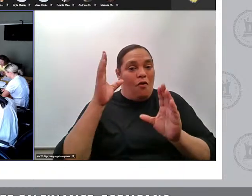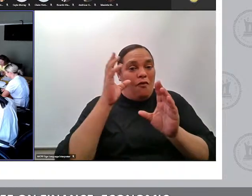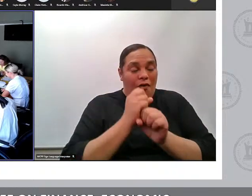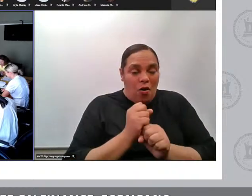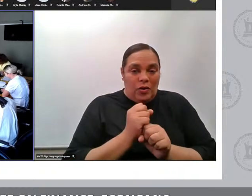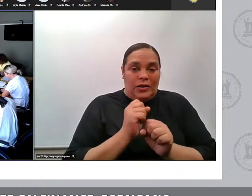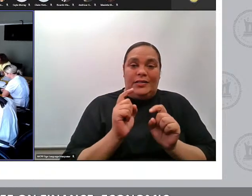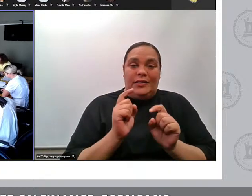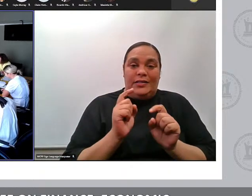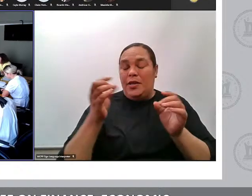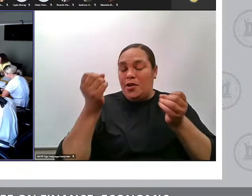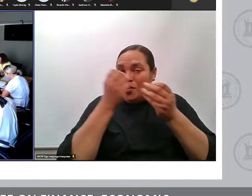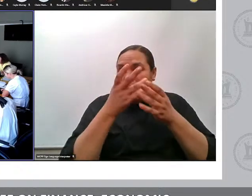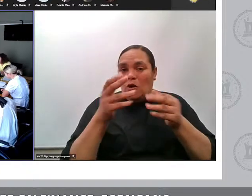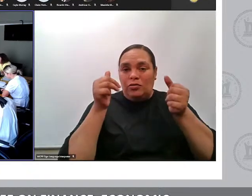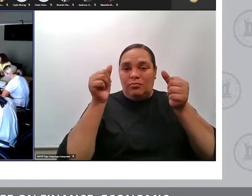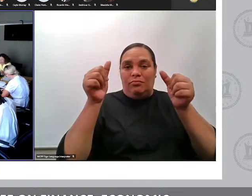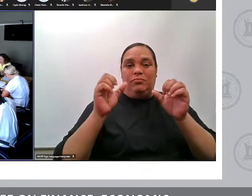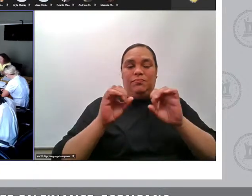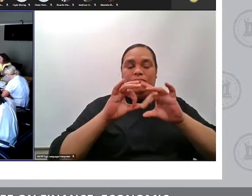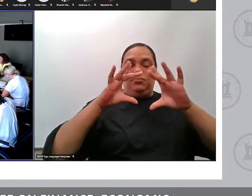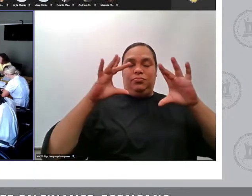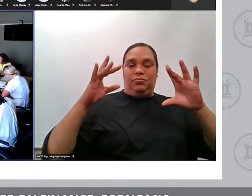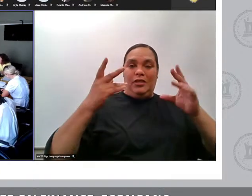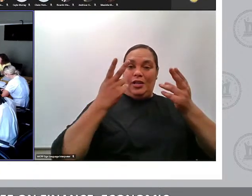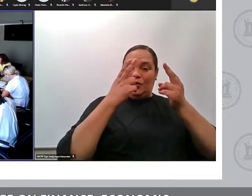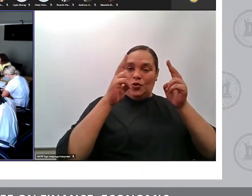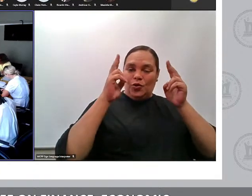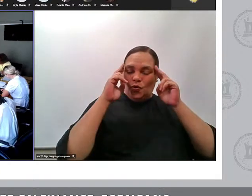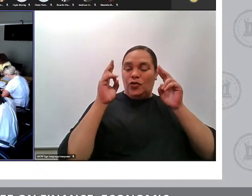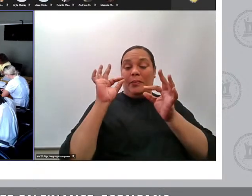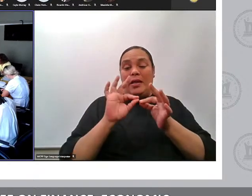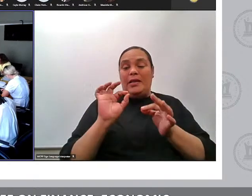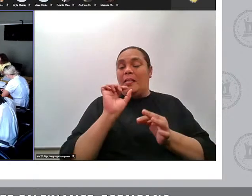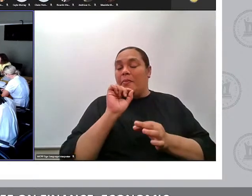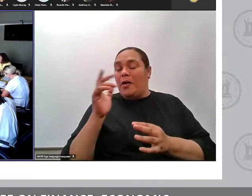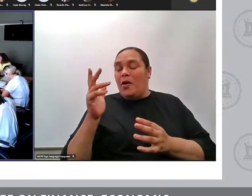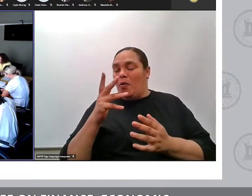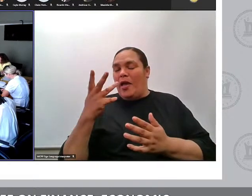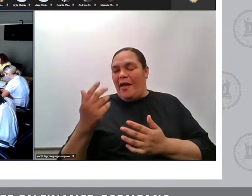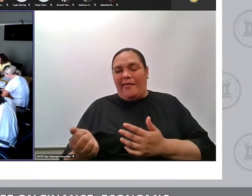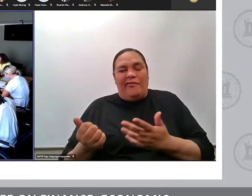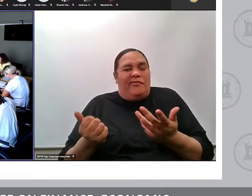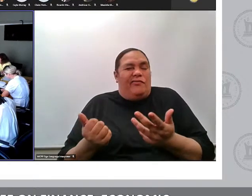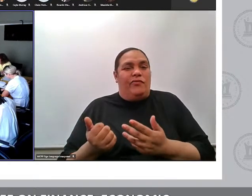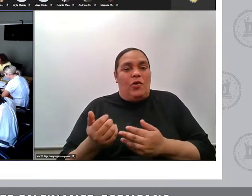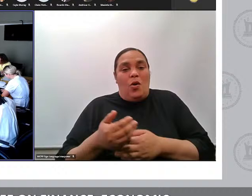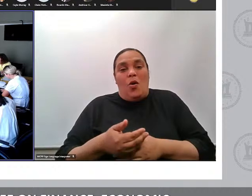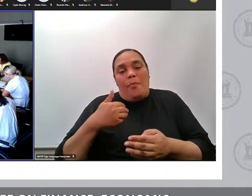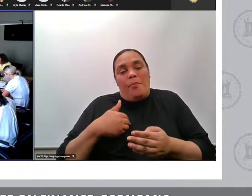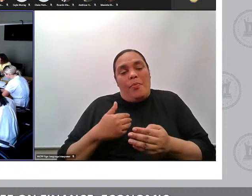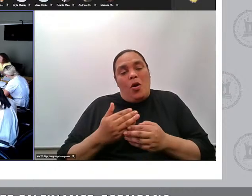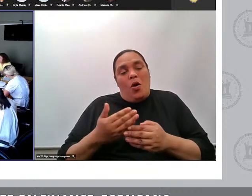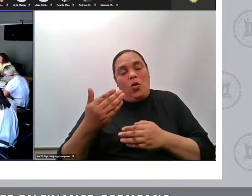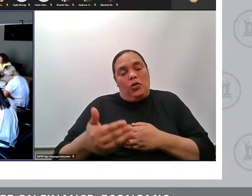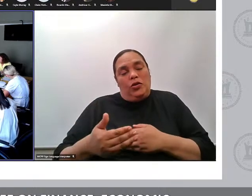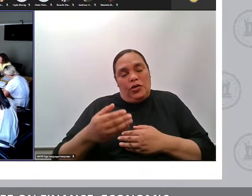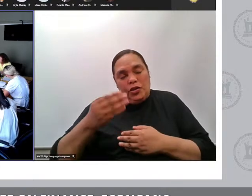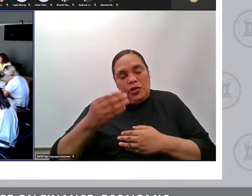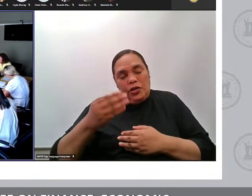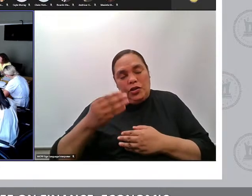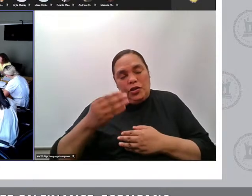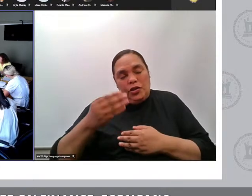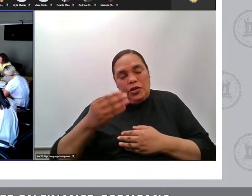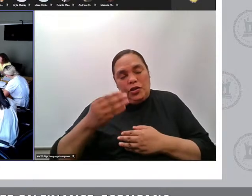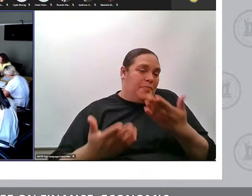maybe put up these notices at universities, particularly where there's postgraduate students. I think we